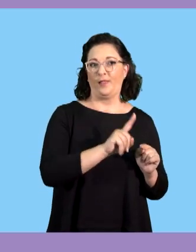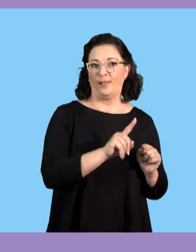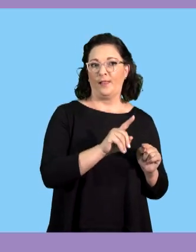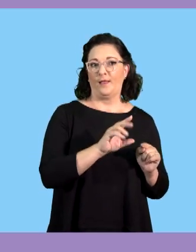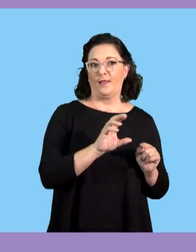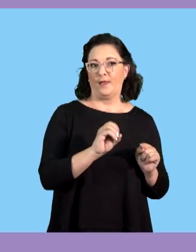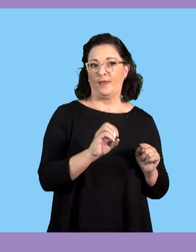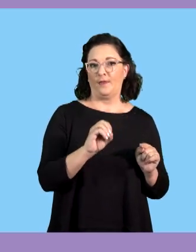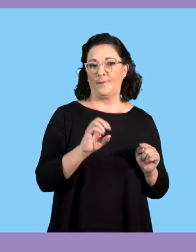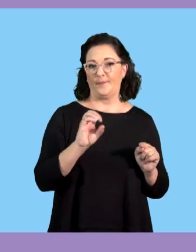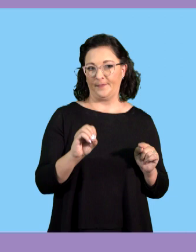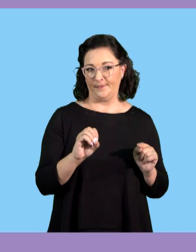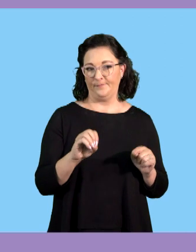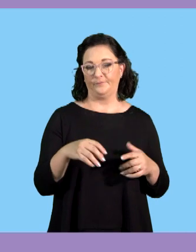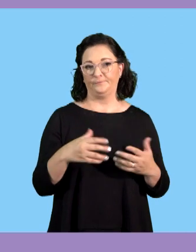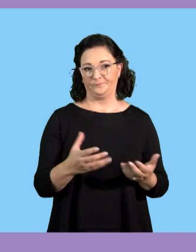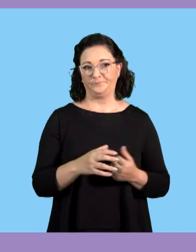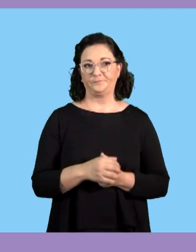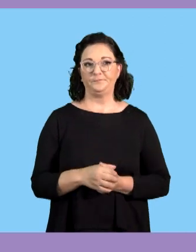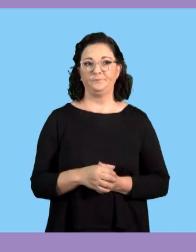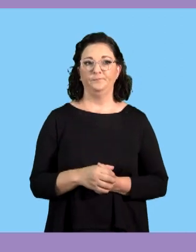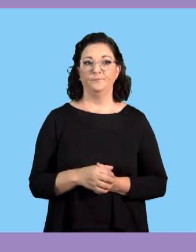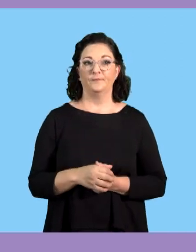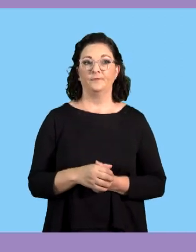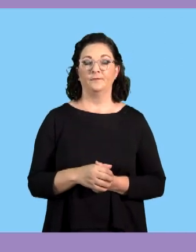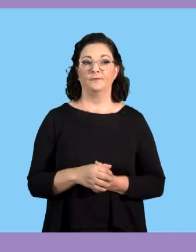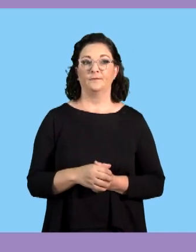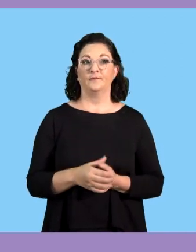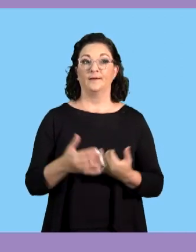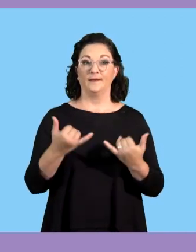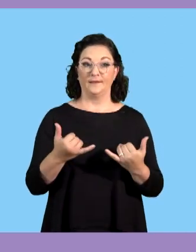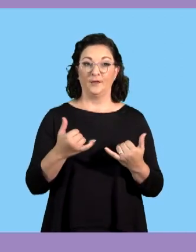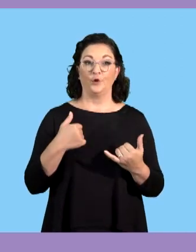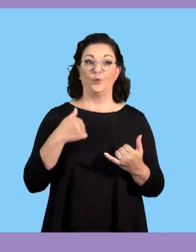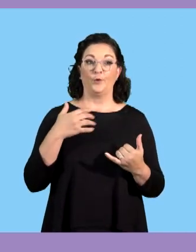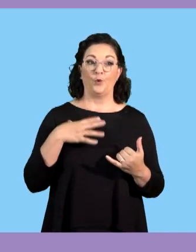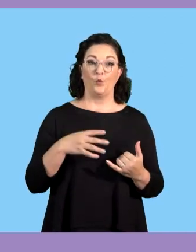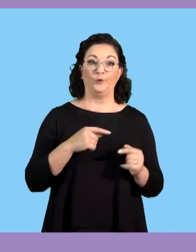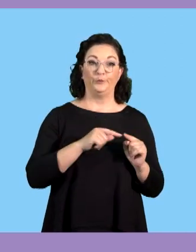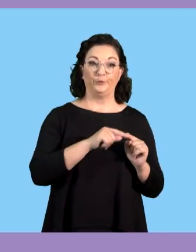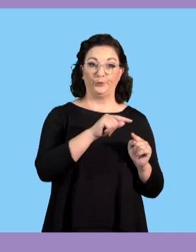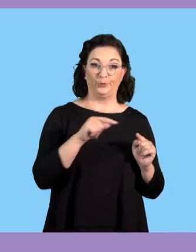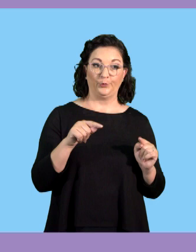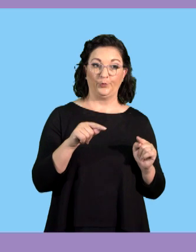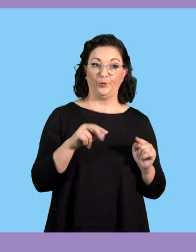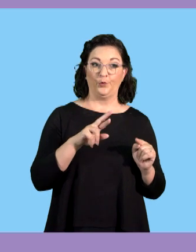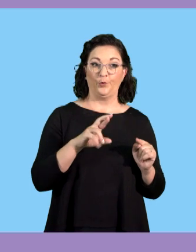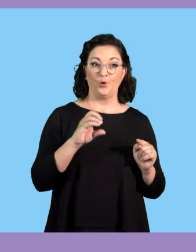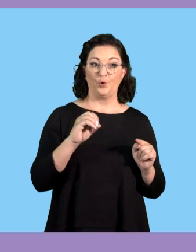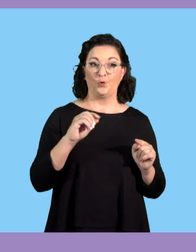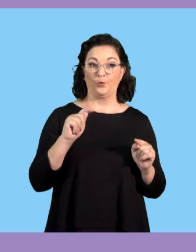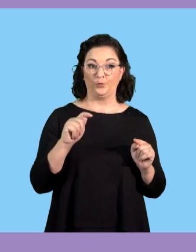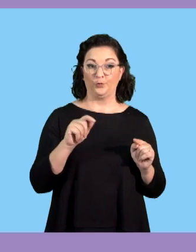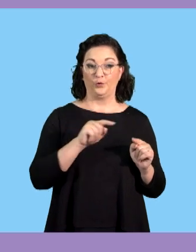out of 1,000, or 27 thousandths. Then we say we want the cube root